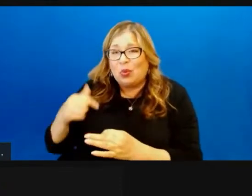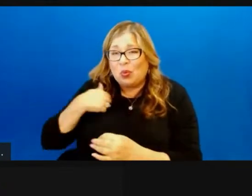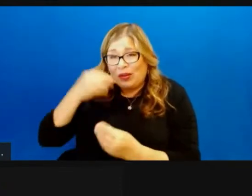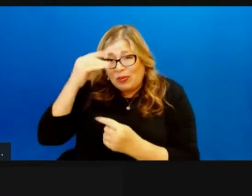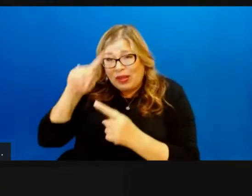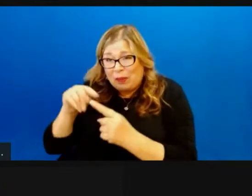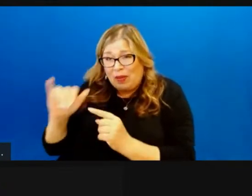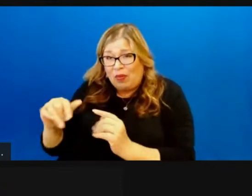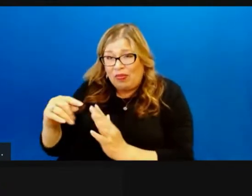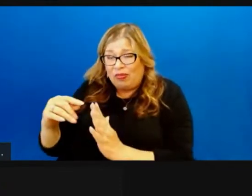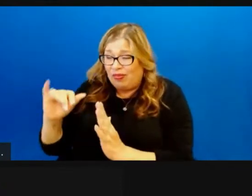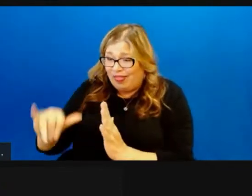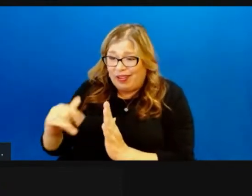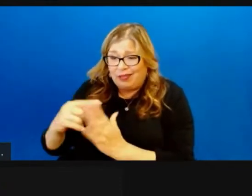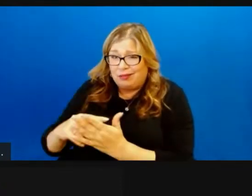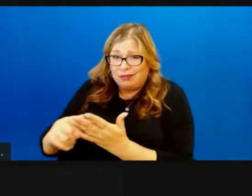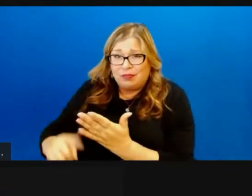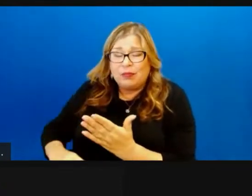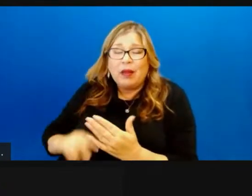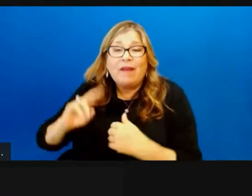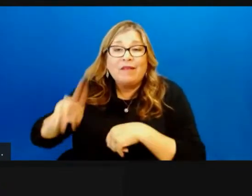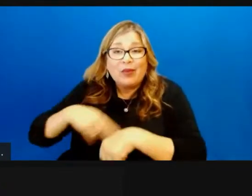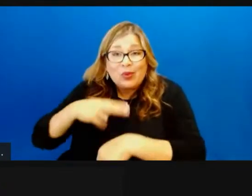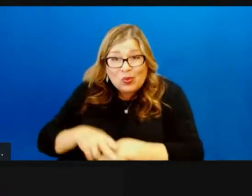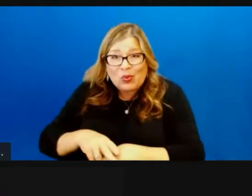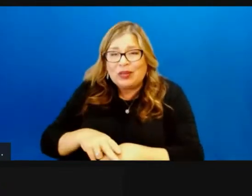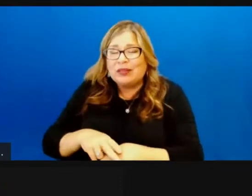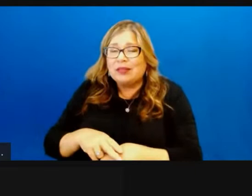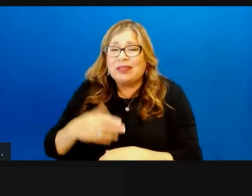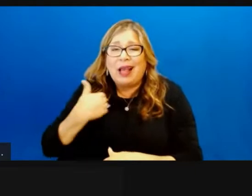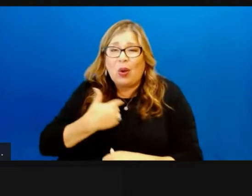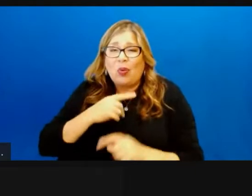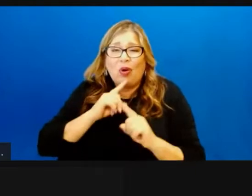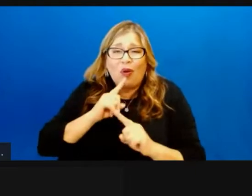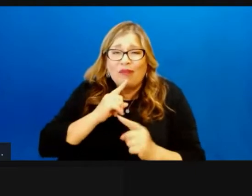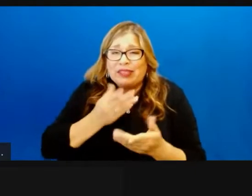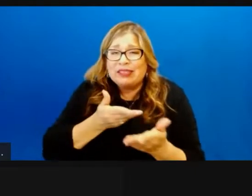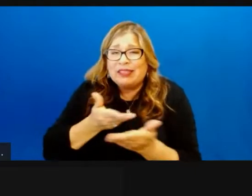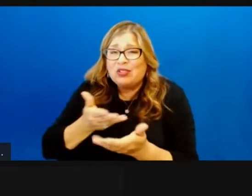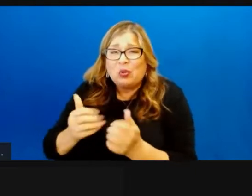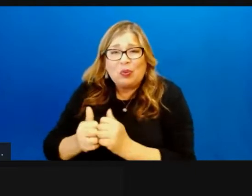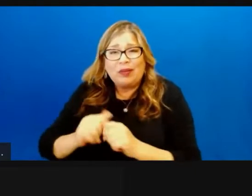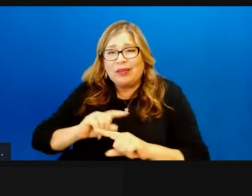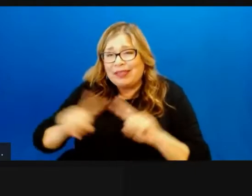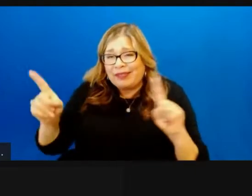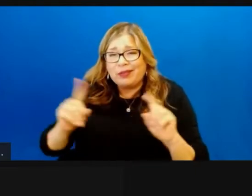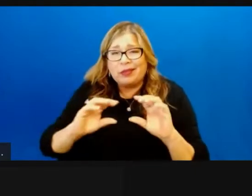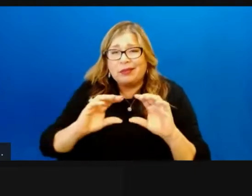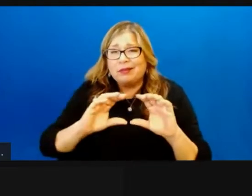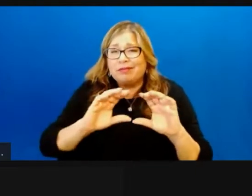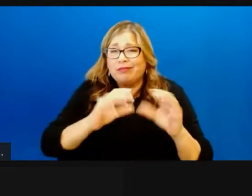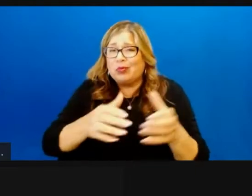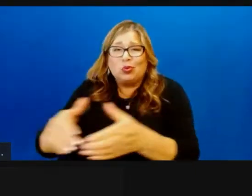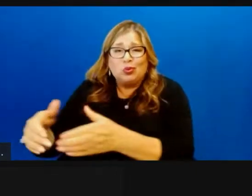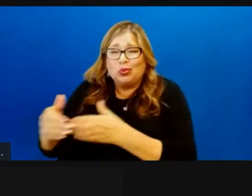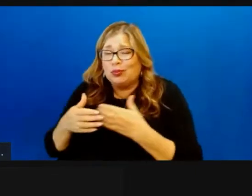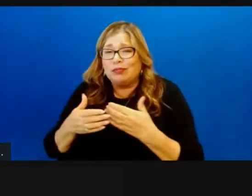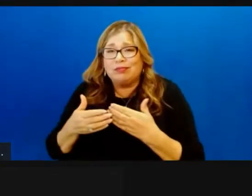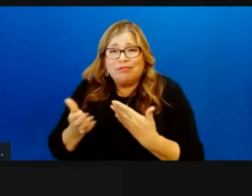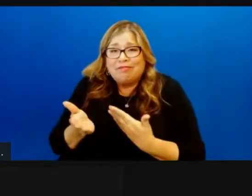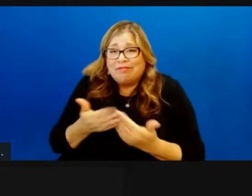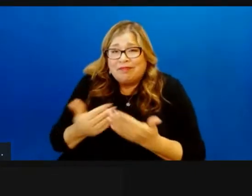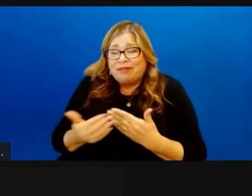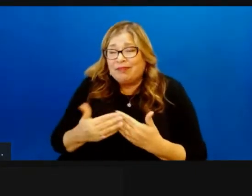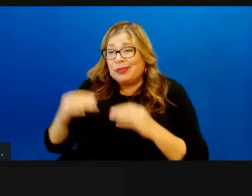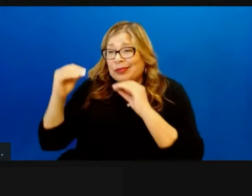with all interested parties, whether those are groups from teachers and staff or